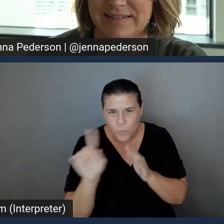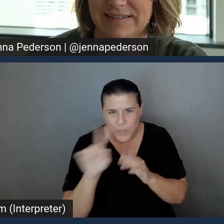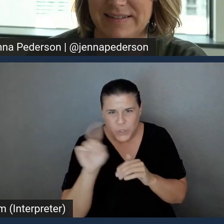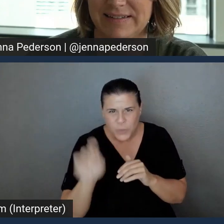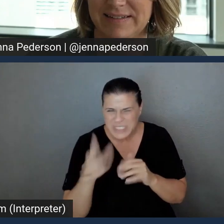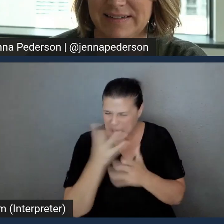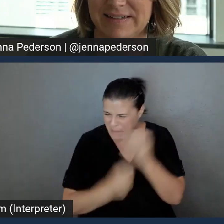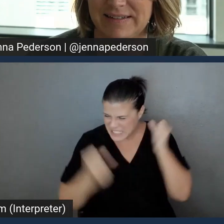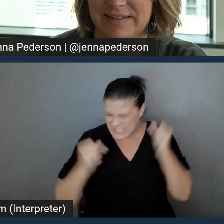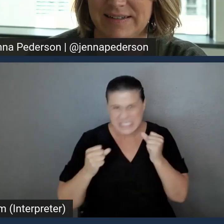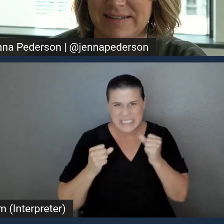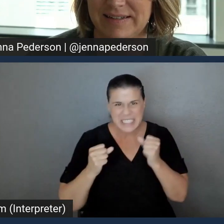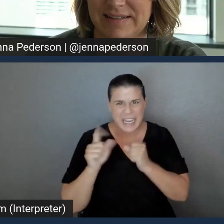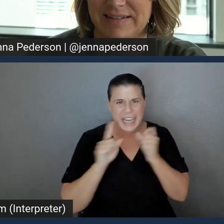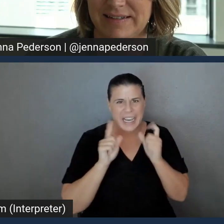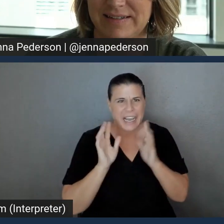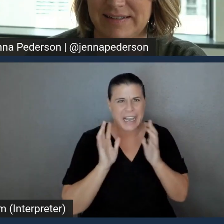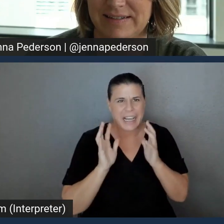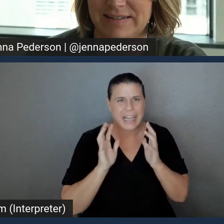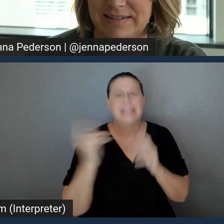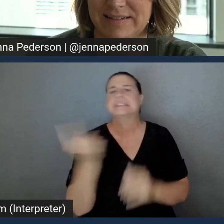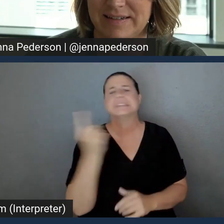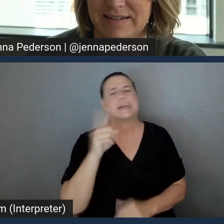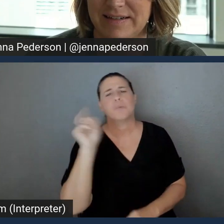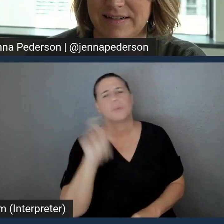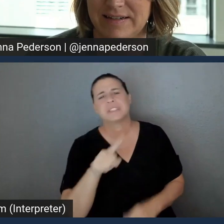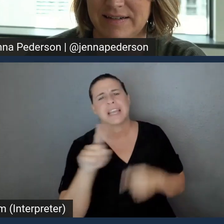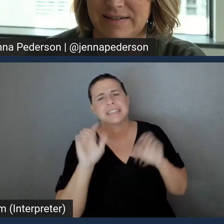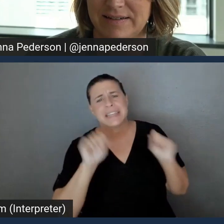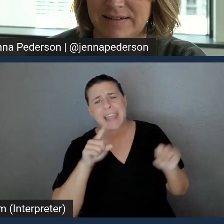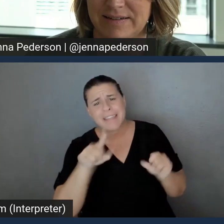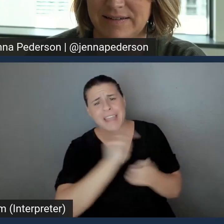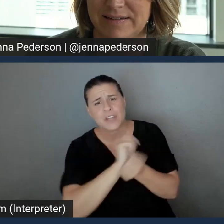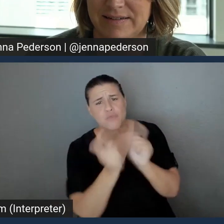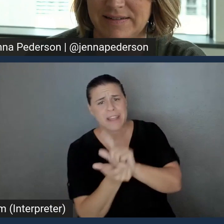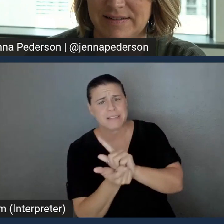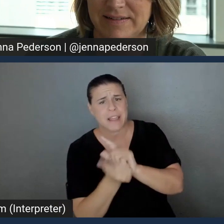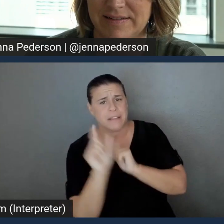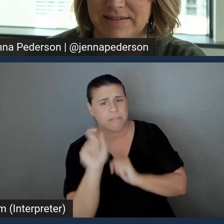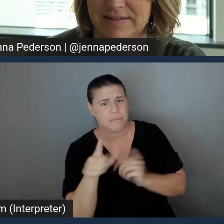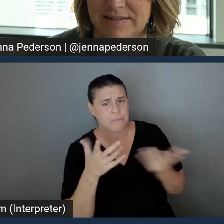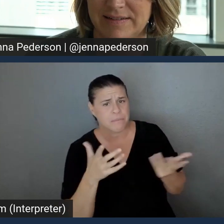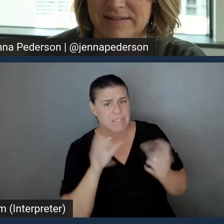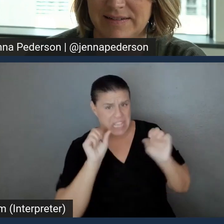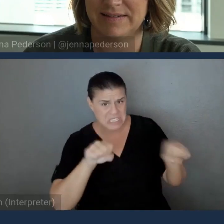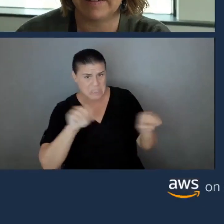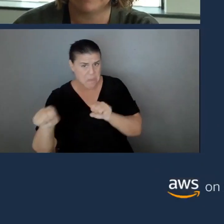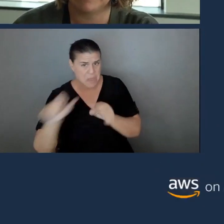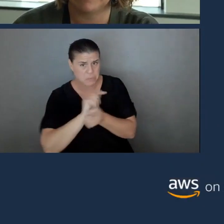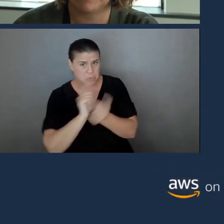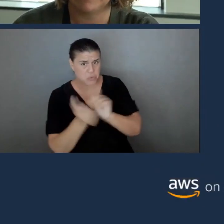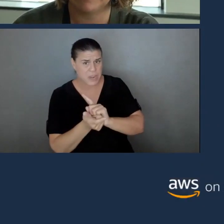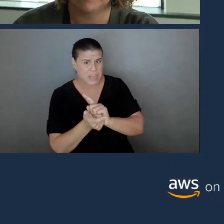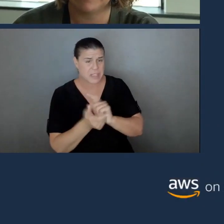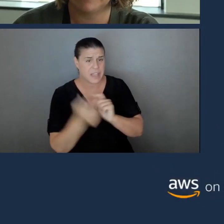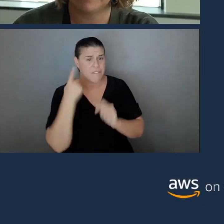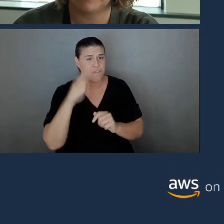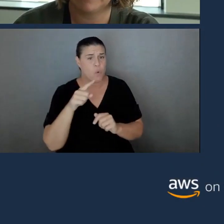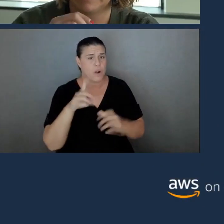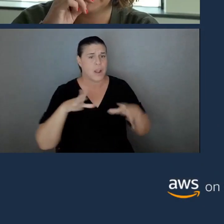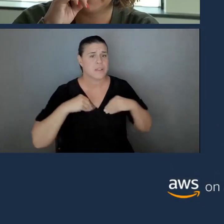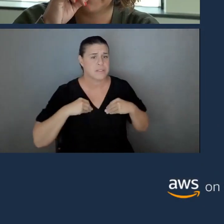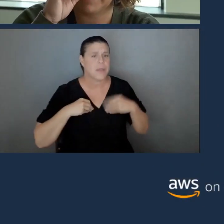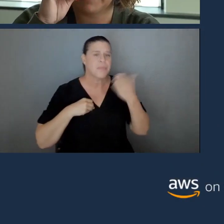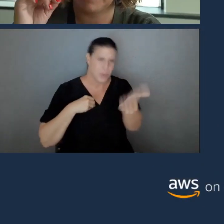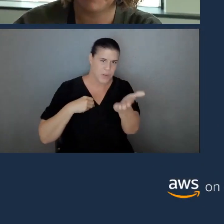it. Somebody was asking, can this thing translate? So is it possible to take phone calls? There